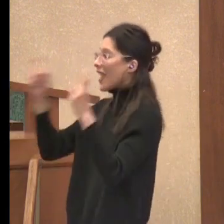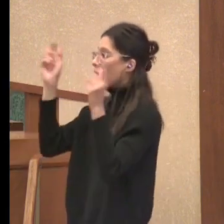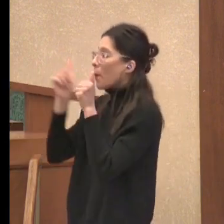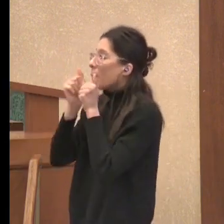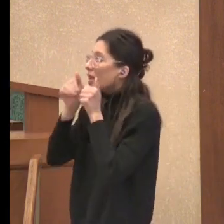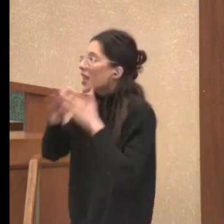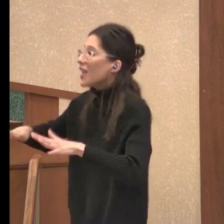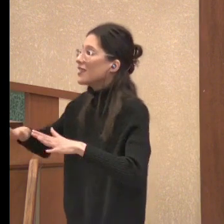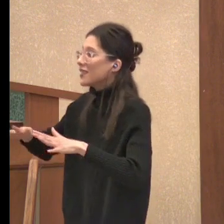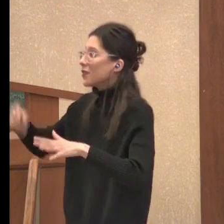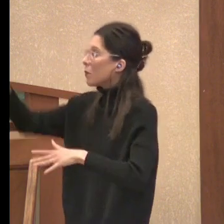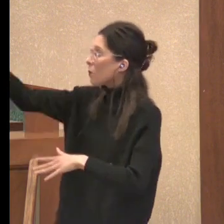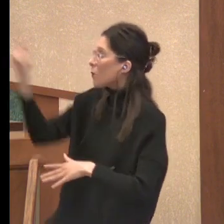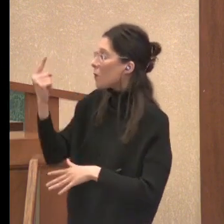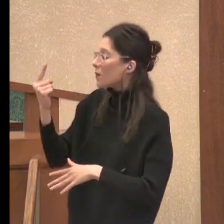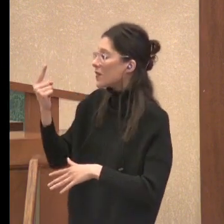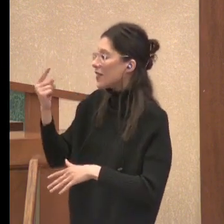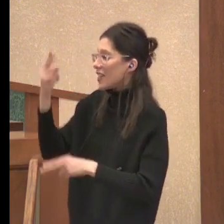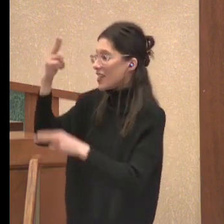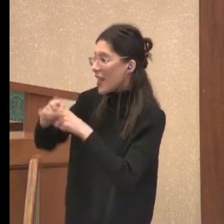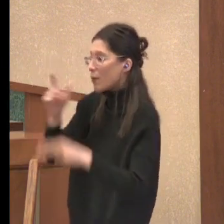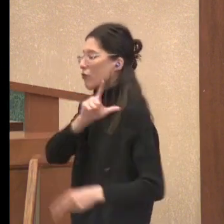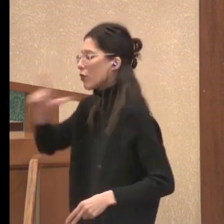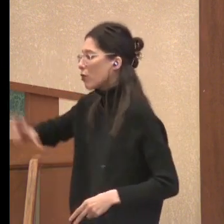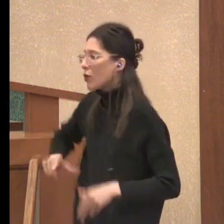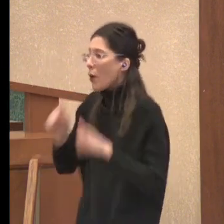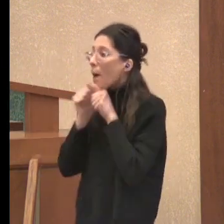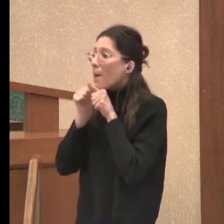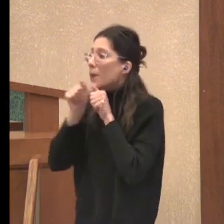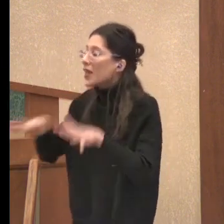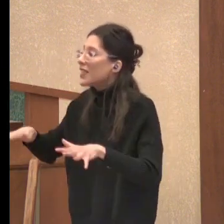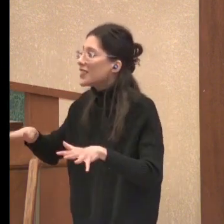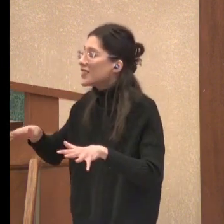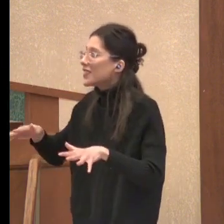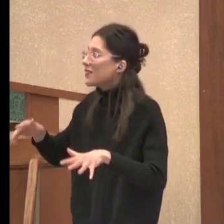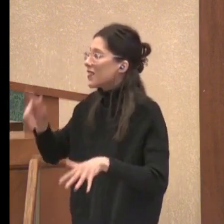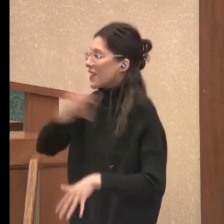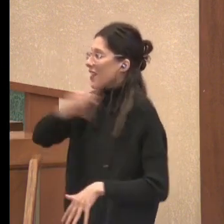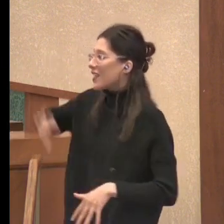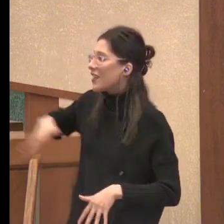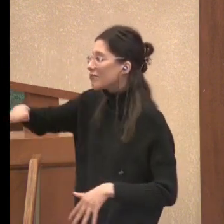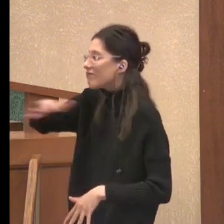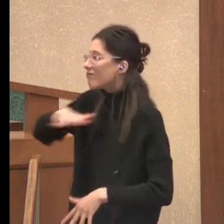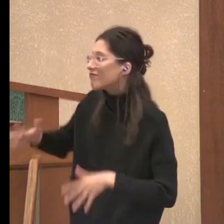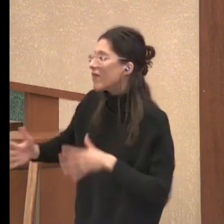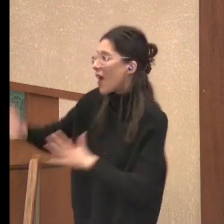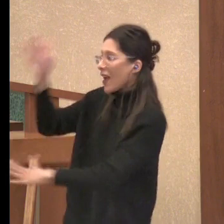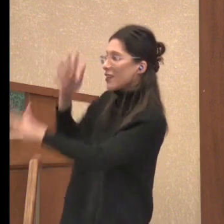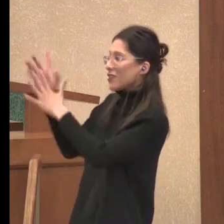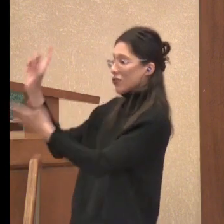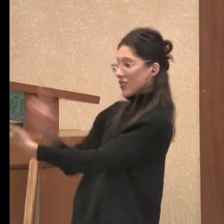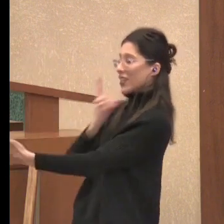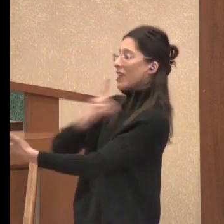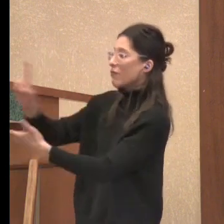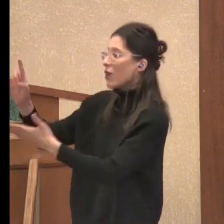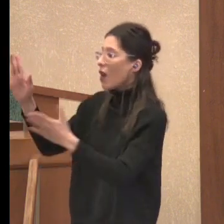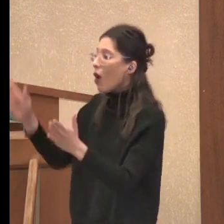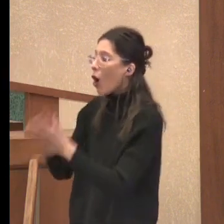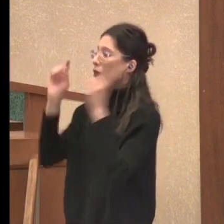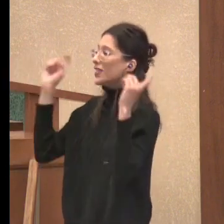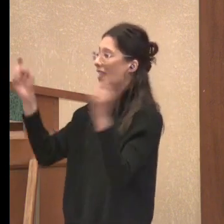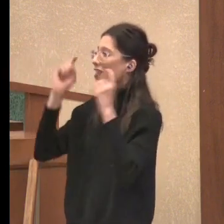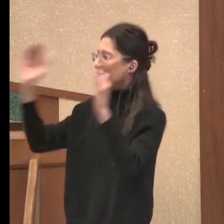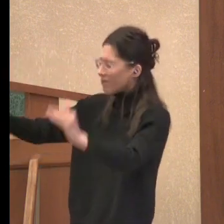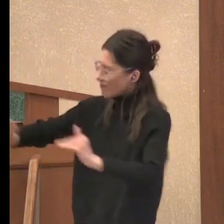who comes in the name of the Lord. Blessed is the coming kingdom of our ancestor David. Hosanna in